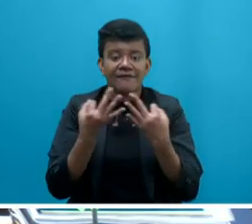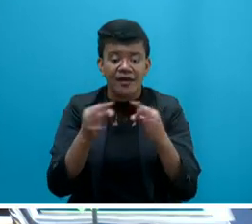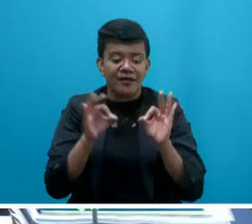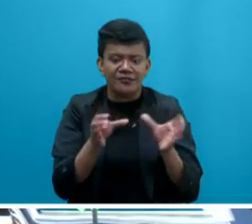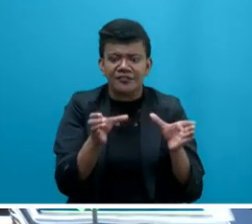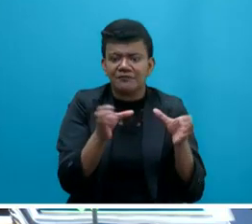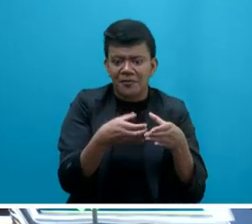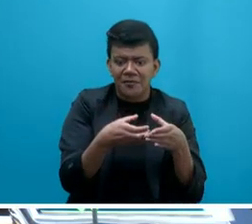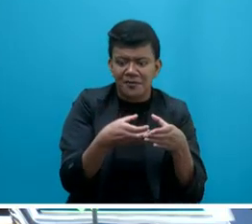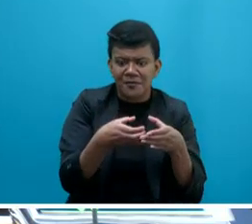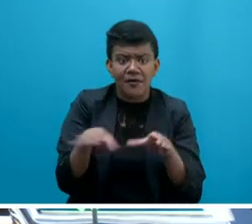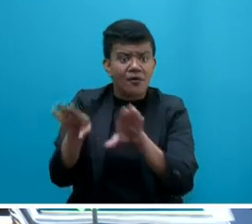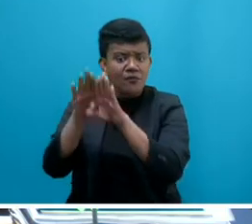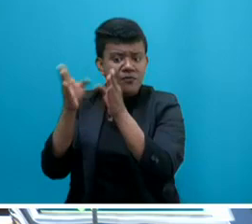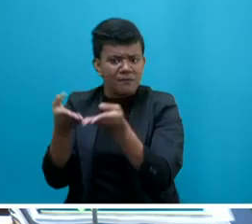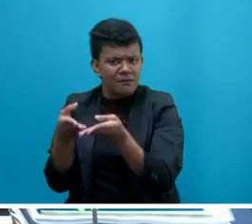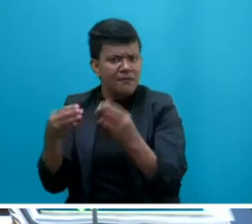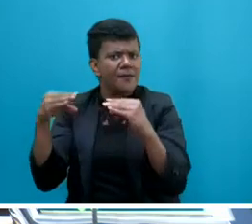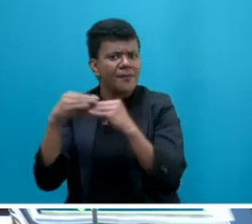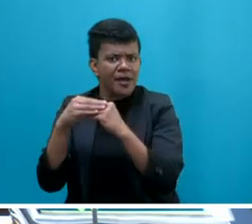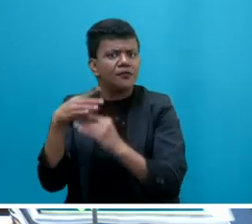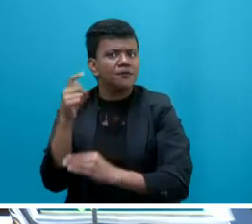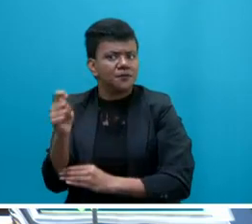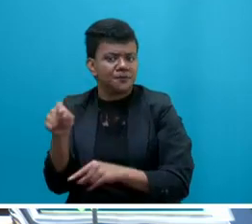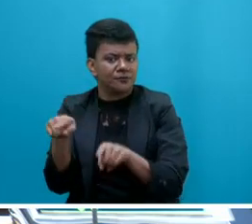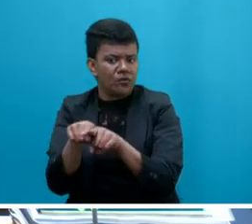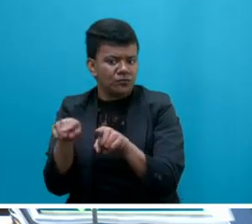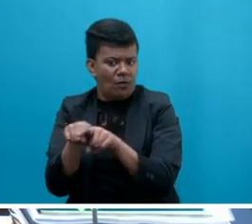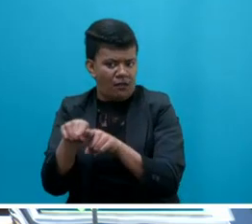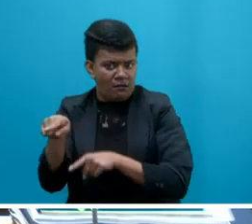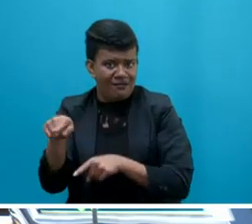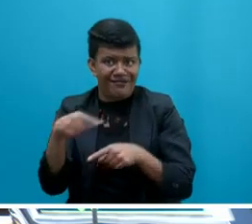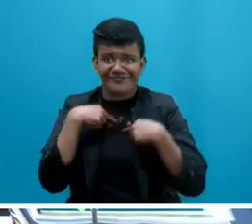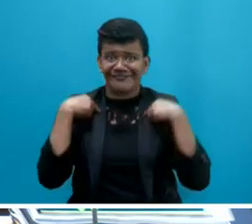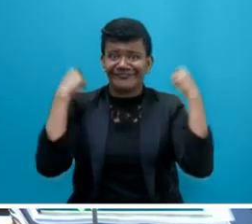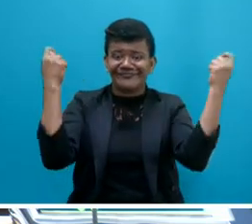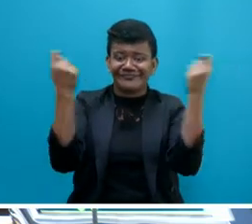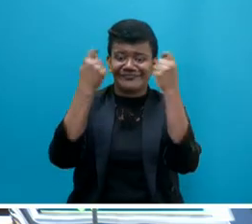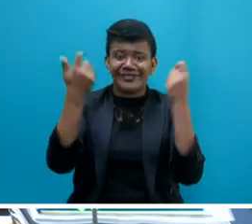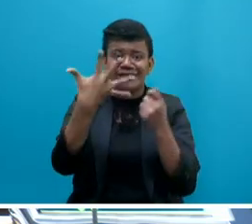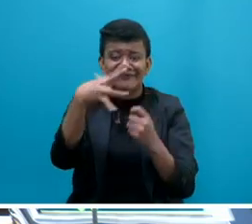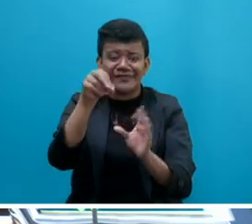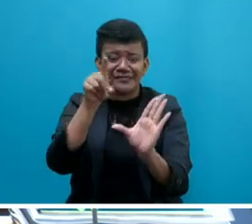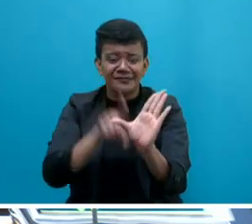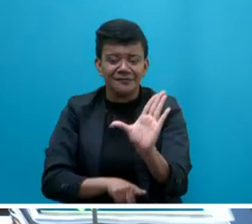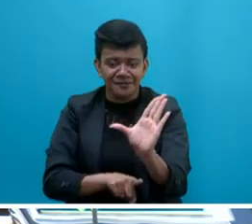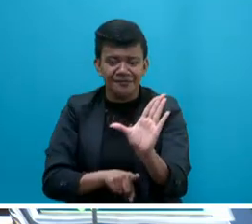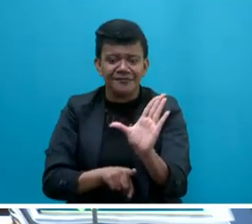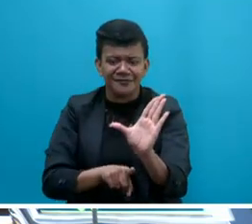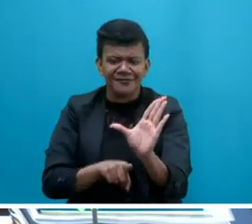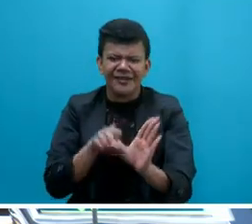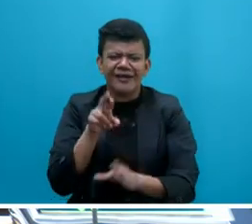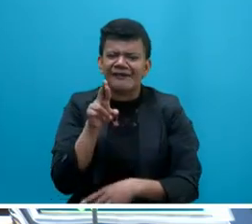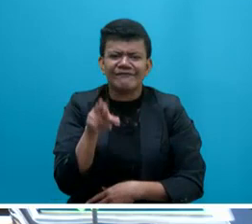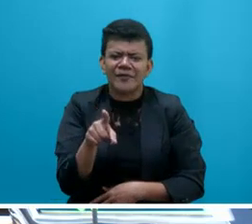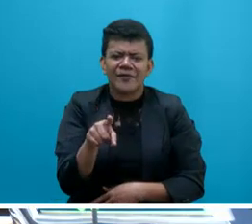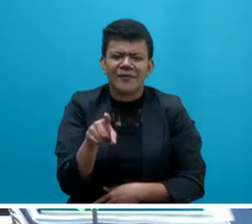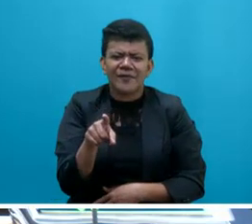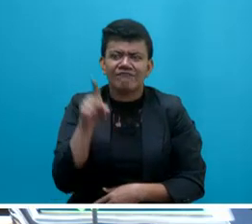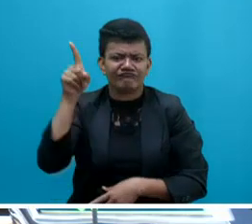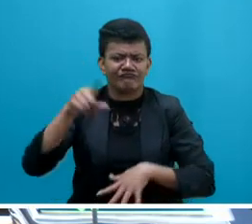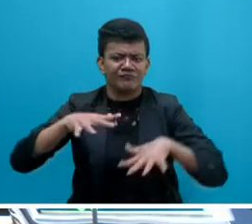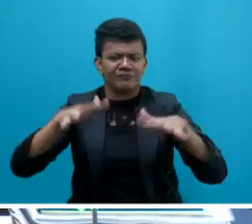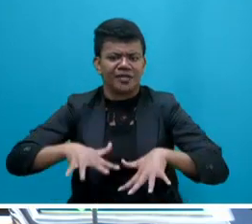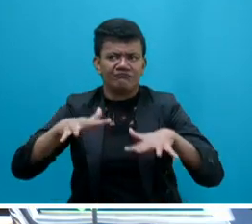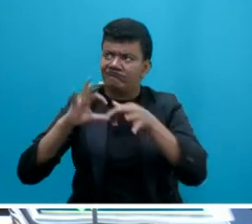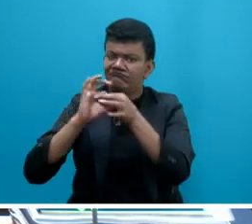when we celebrate our country's 50th anniversary of Fiji's independence from Great Britain in 2020, we want to be